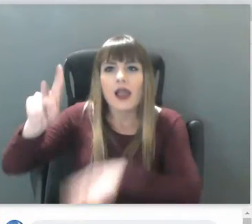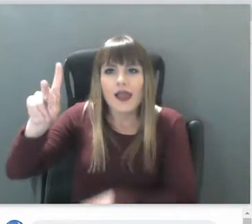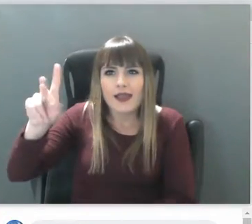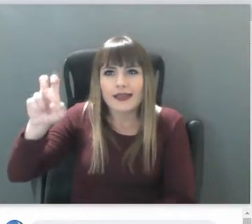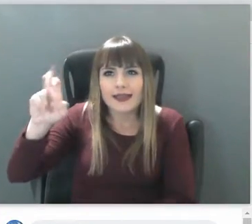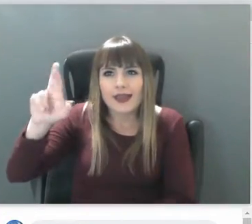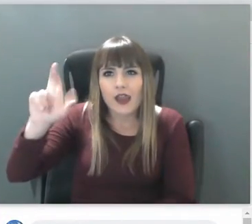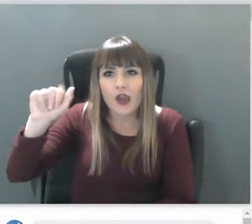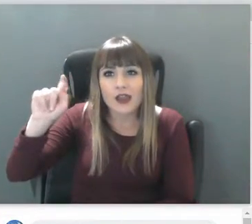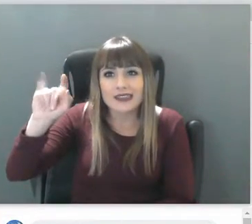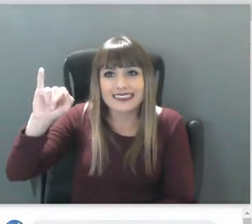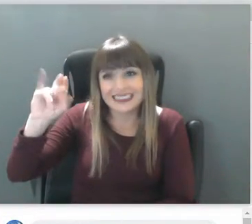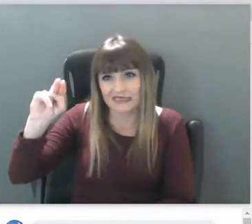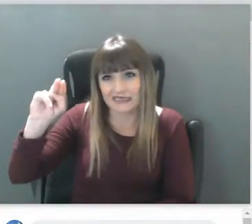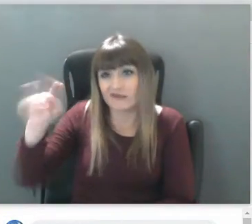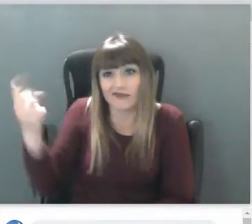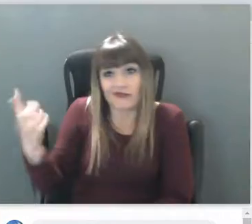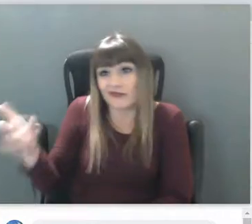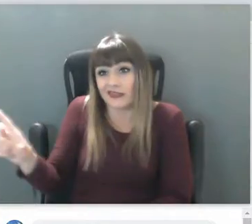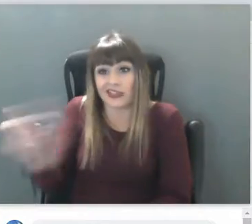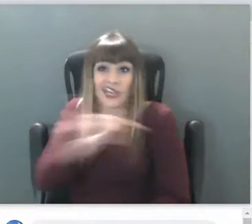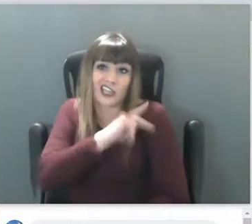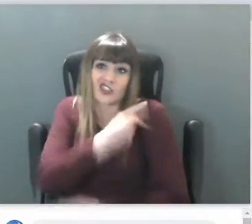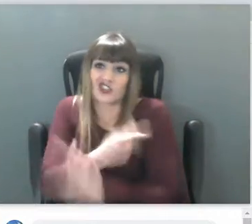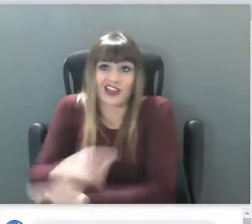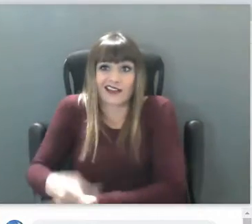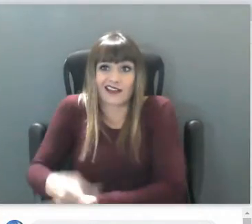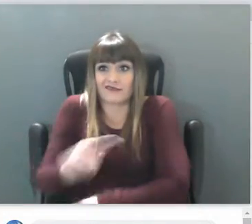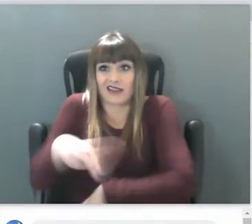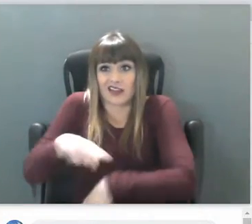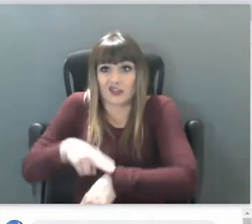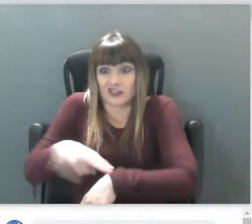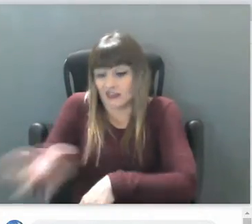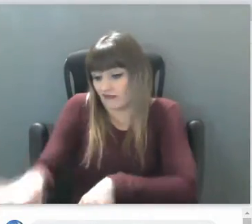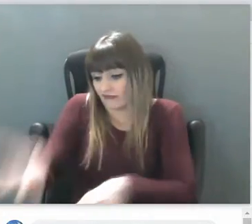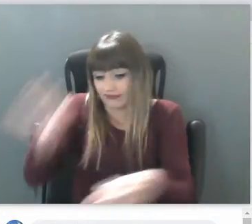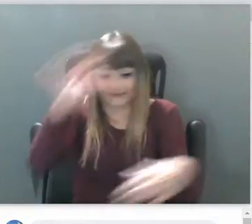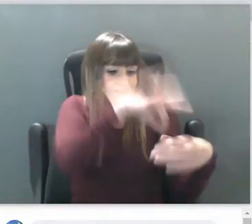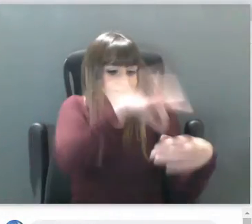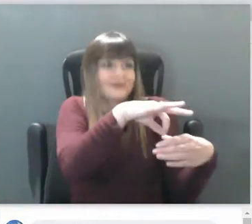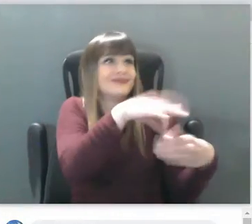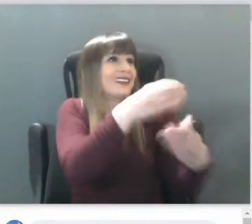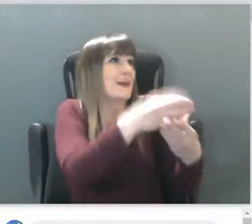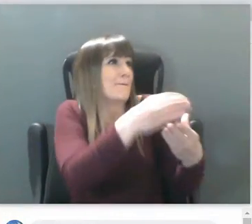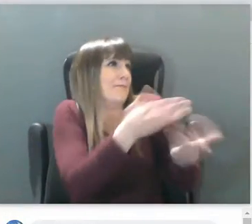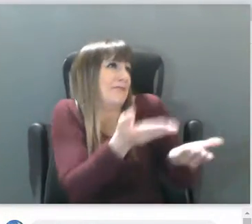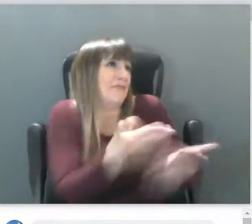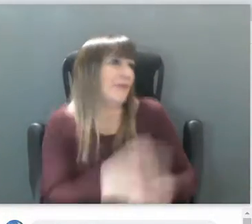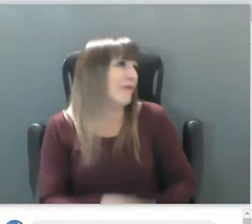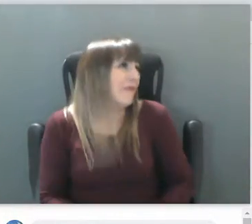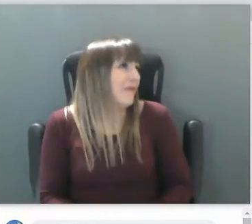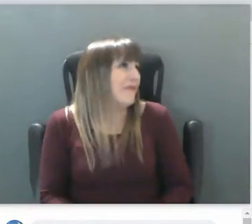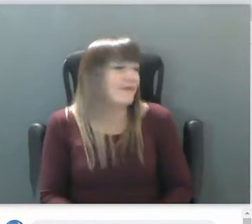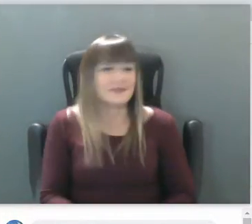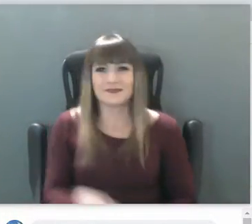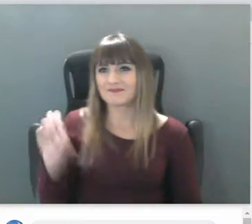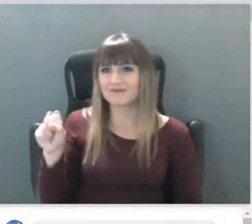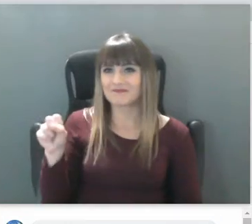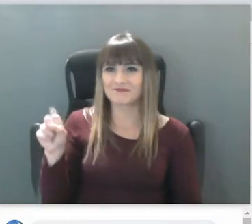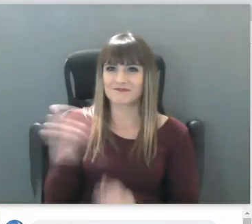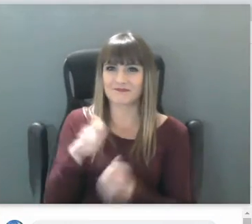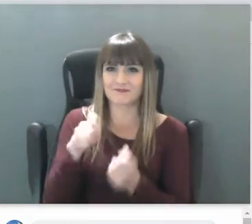cup right there. Yeah, so they just shed them naturally. Yep, exactly. All right, let's come around